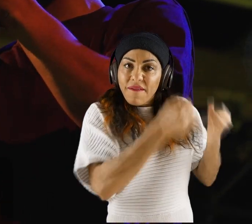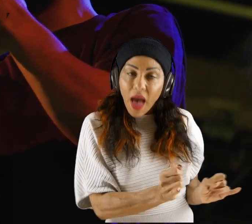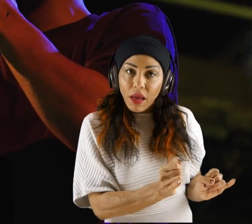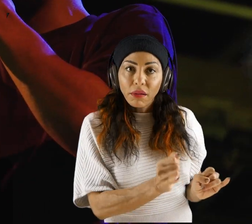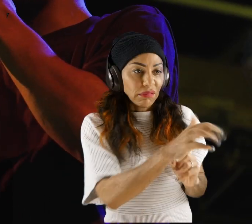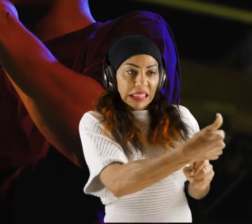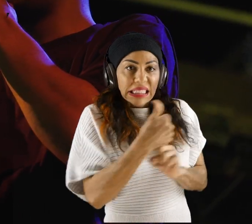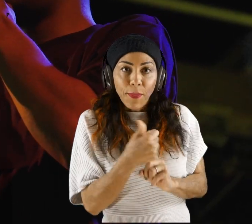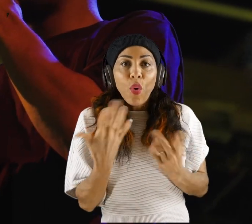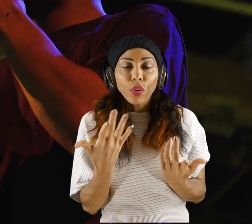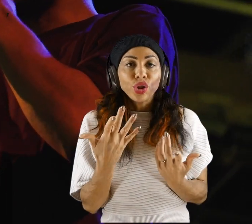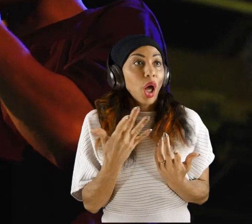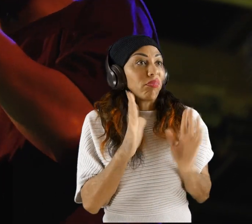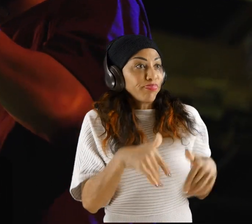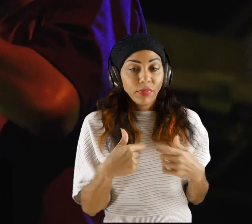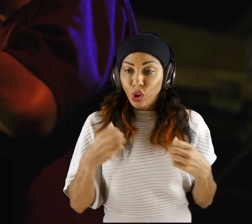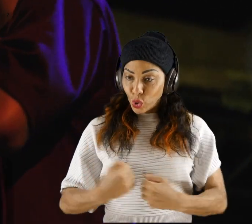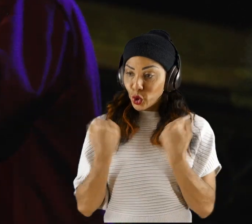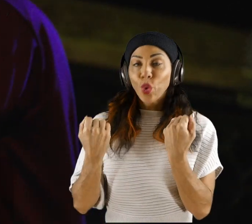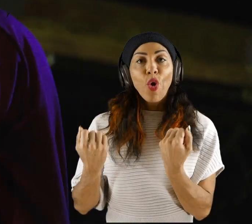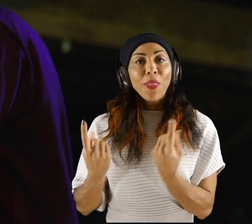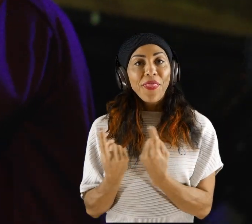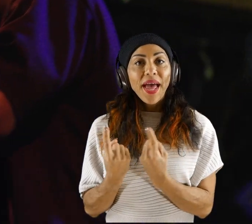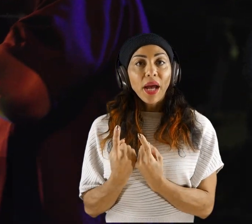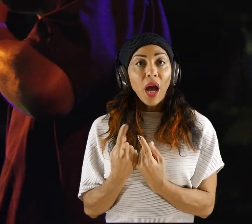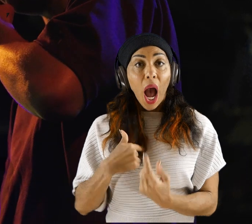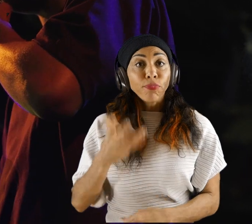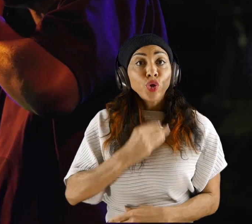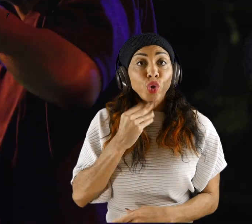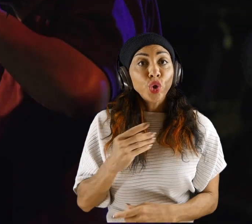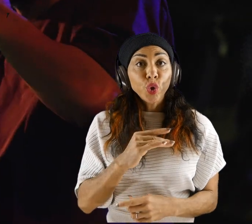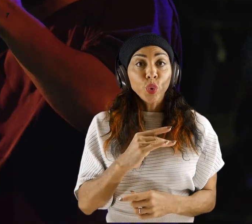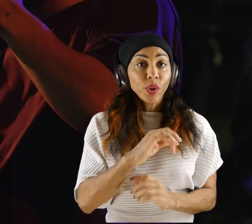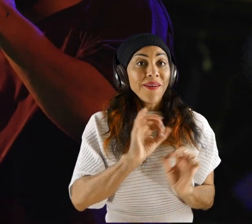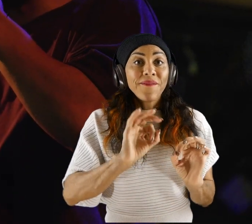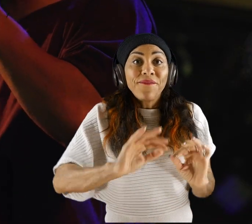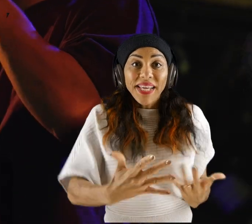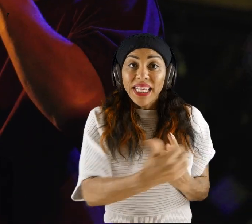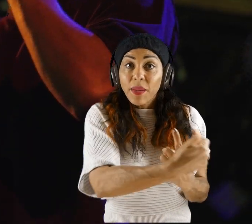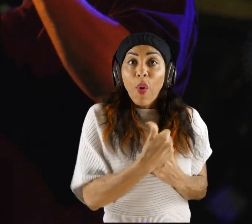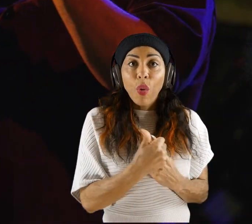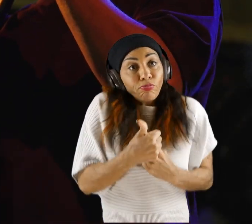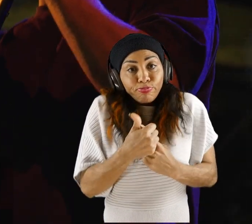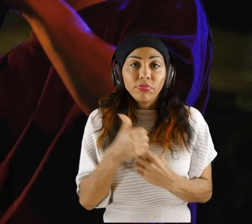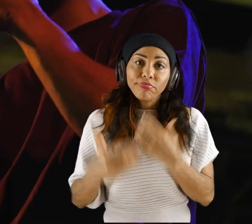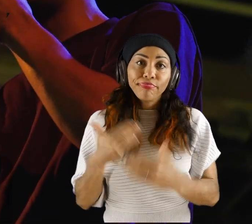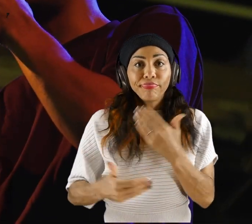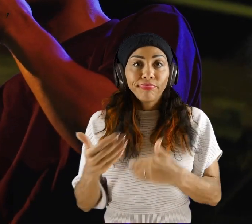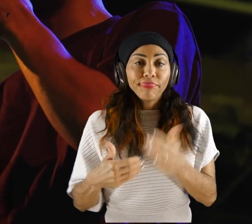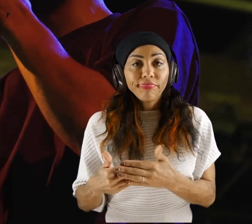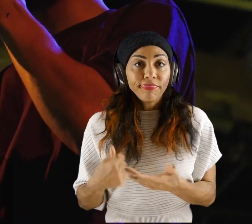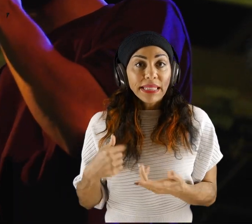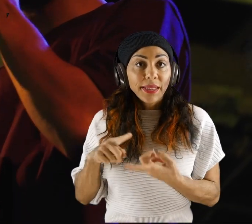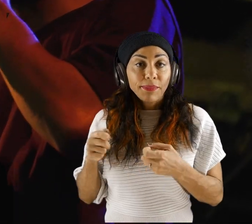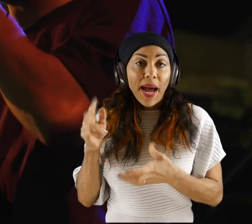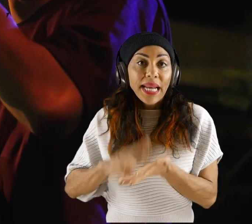used to functioning like that. Like I'm used to functioning with no support. That's like the default. Like when I speak about independence, it's